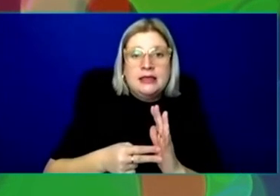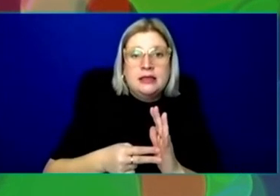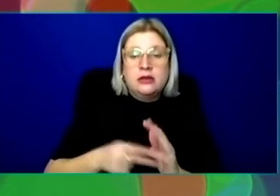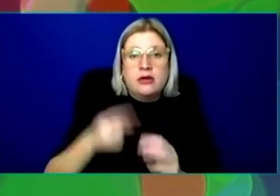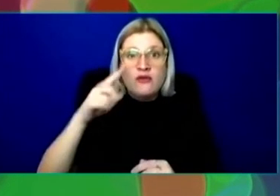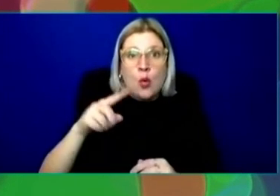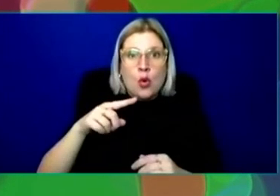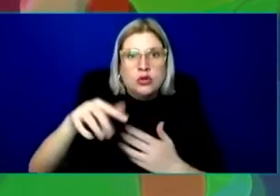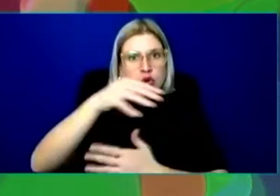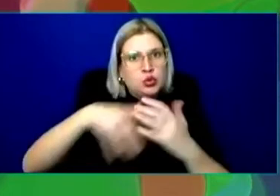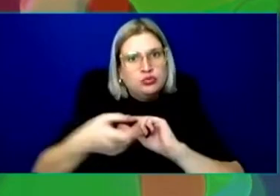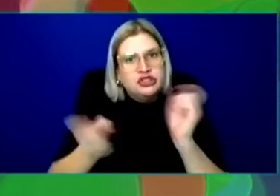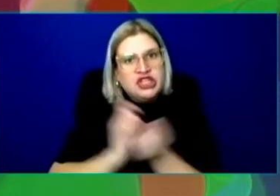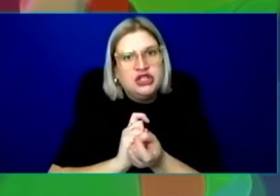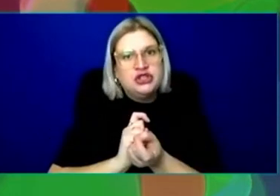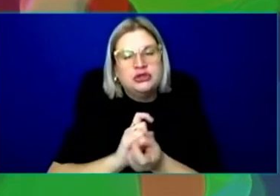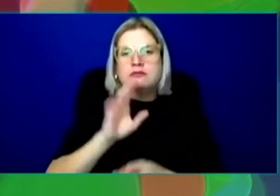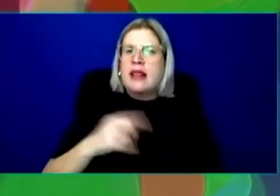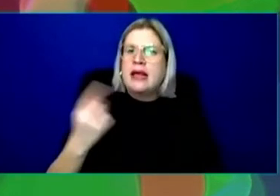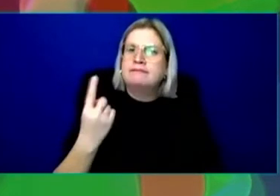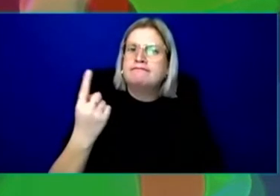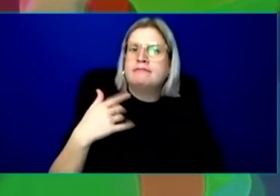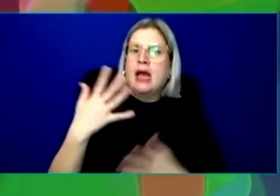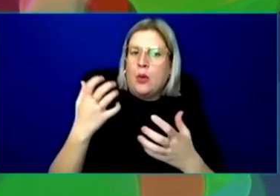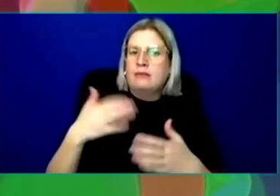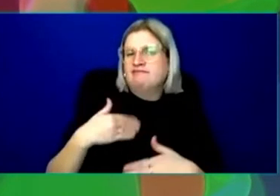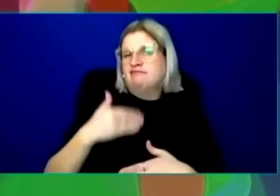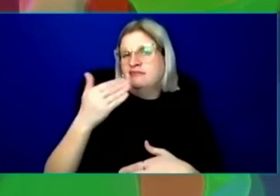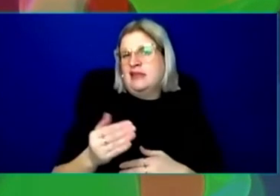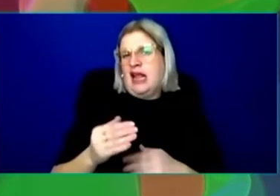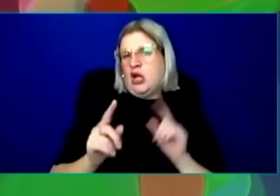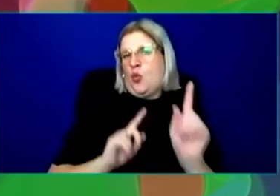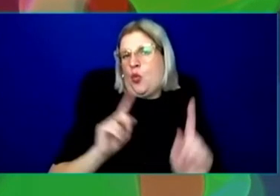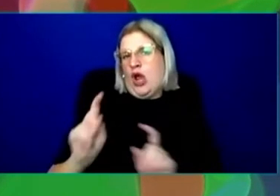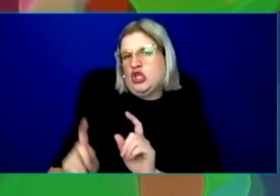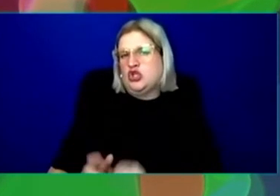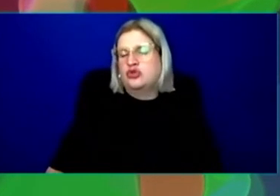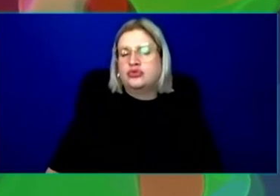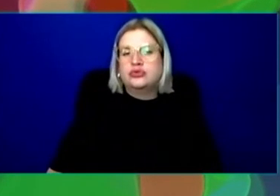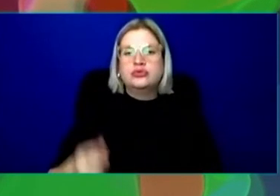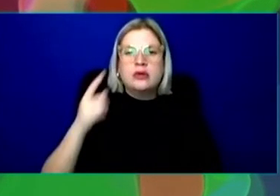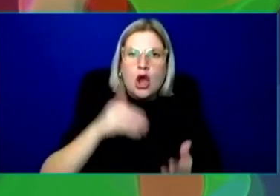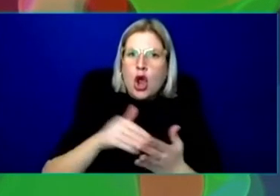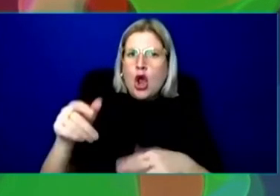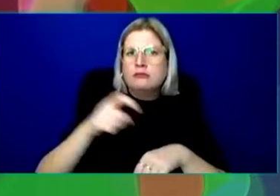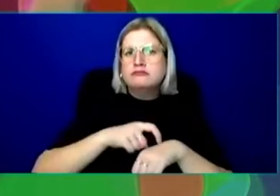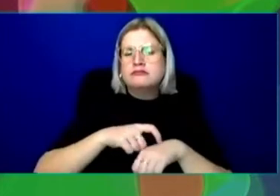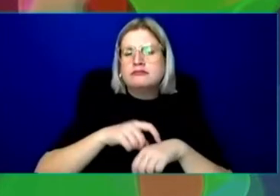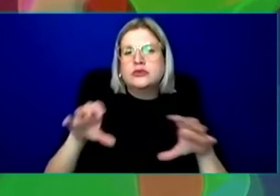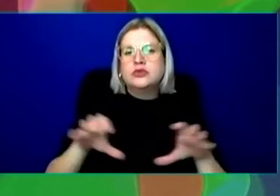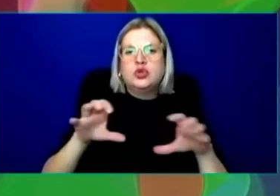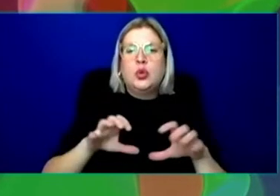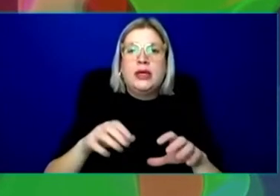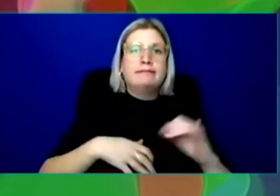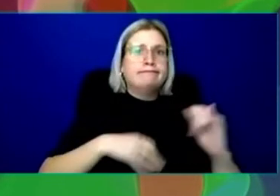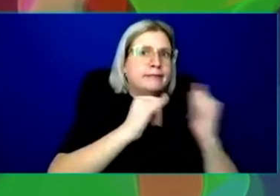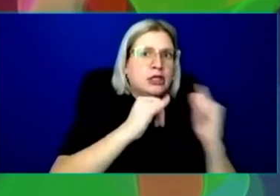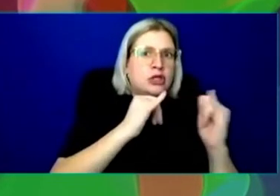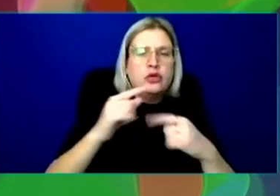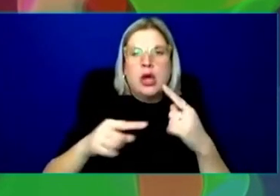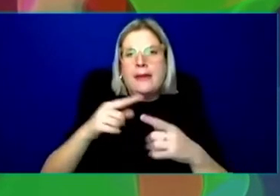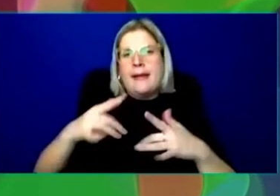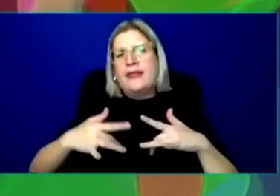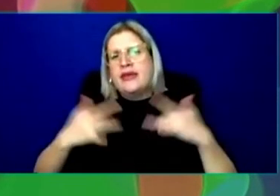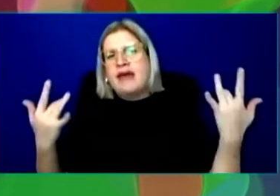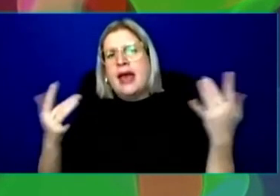change. And that kind of wants, I want to bring to my next question, because oftentimes I've been doing a lot of these interviews about the event and why